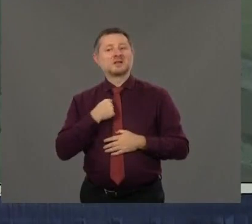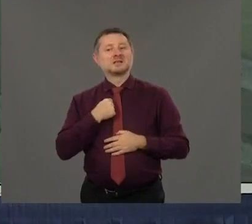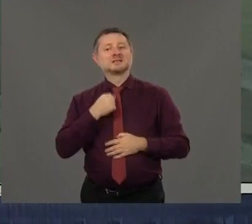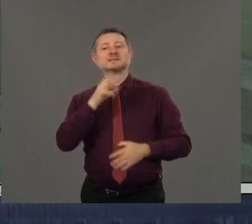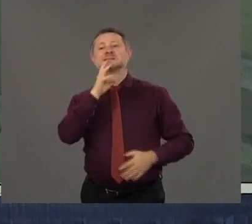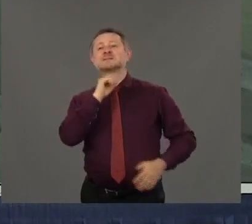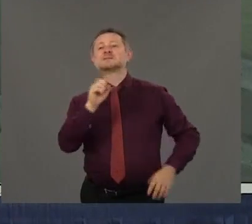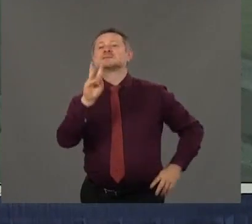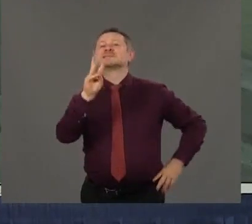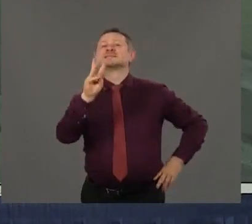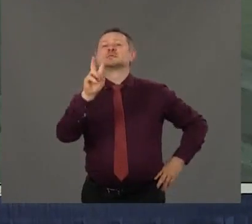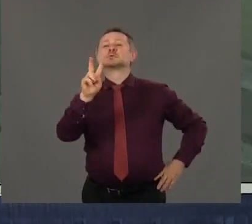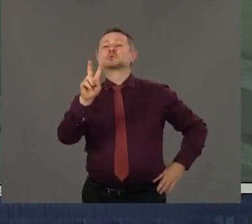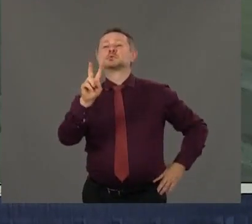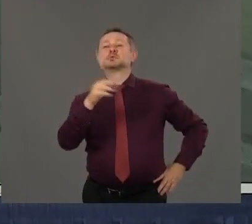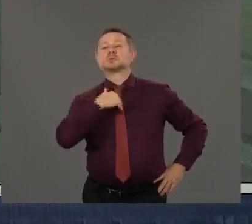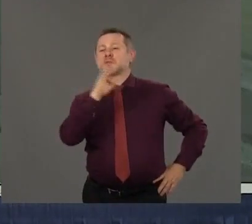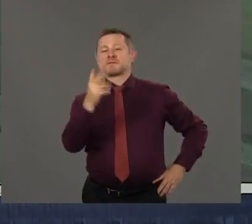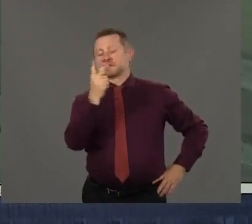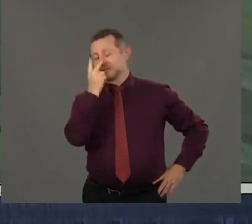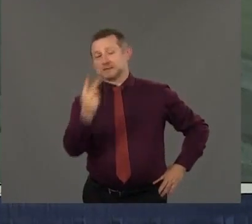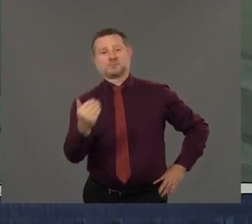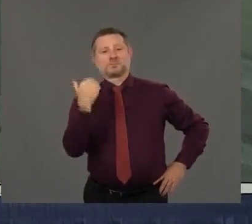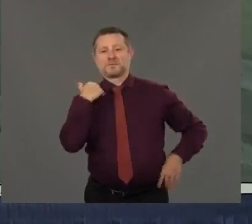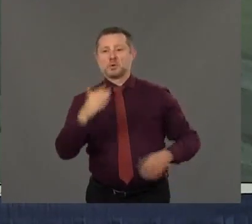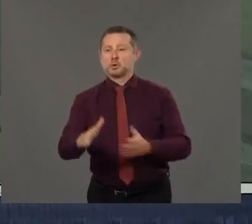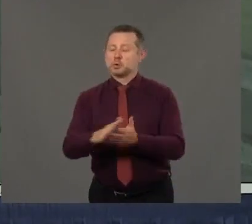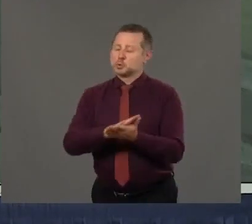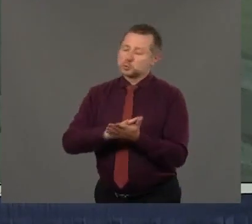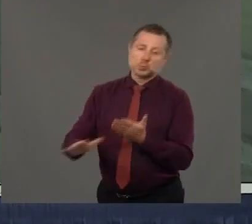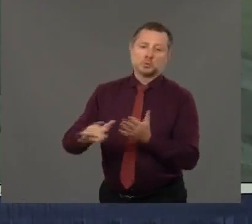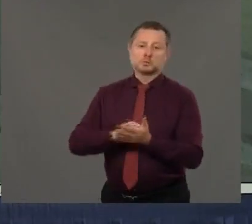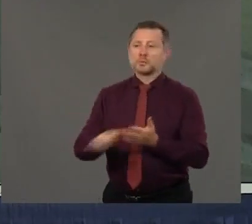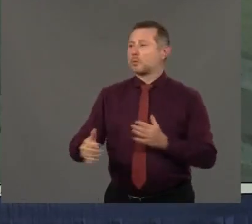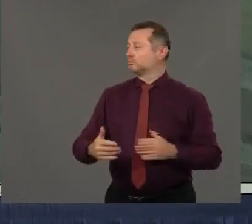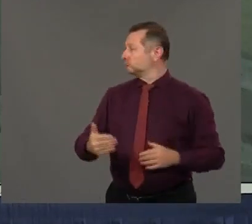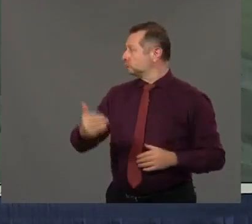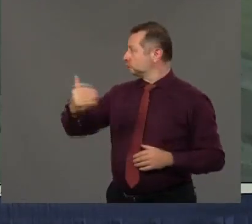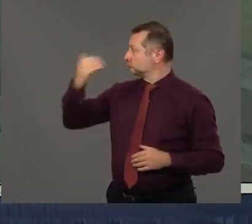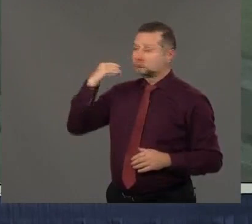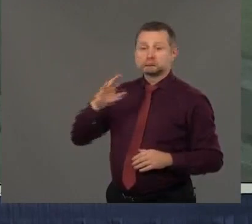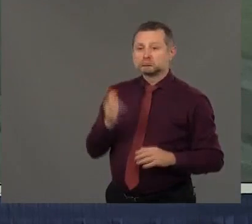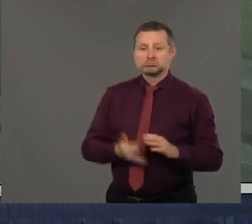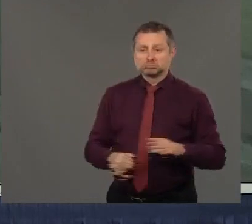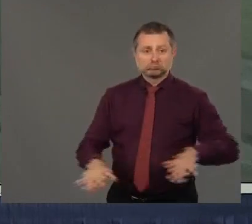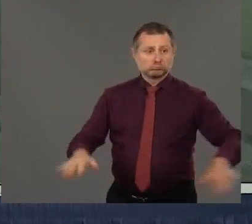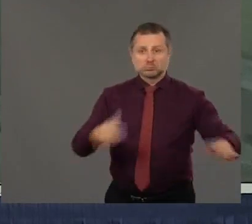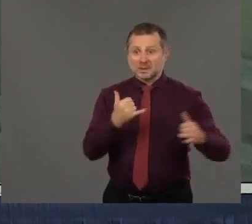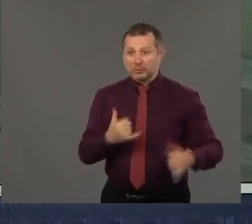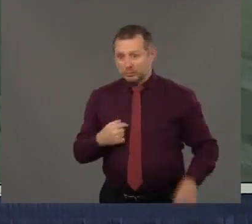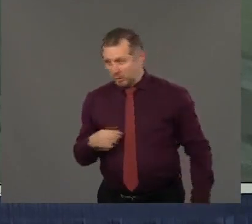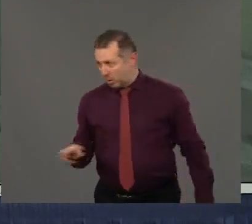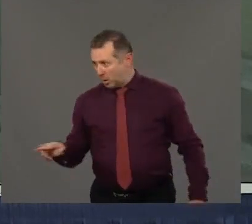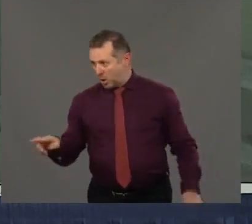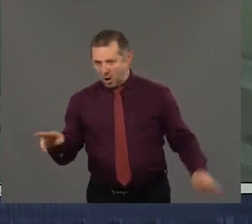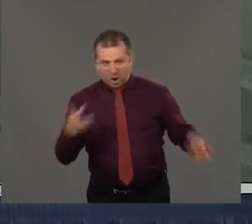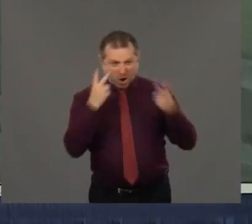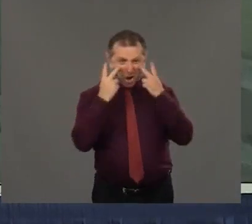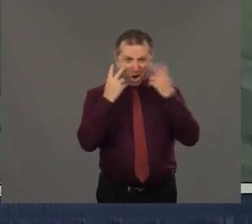I've never seen that, ever. And that's what we're now doing. Well, to disinfect